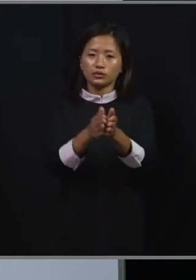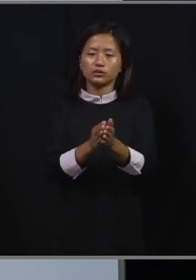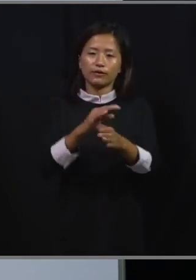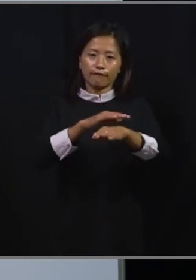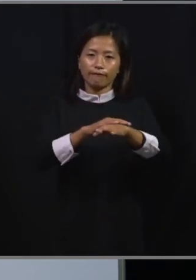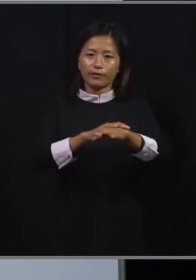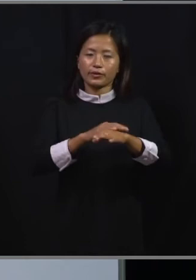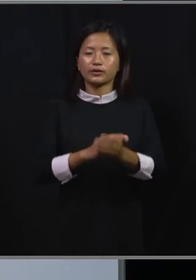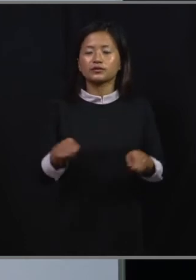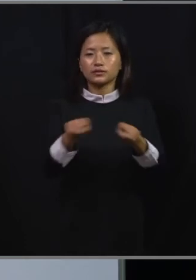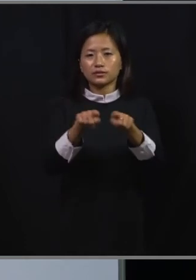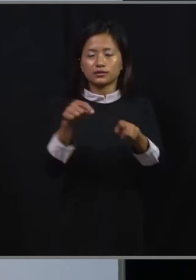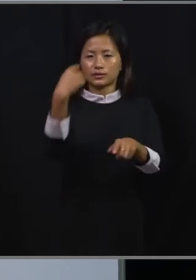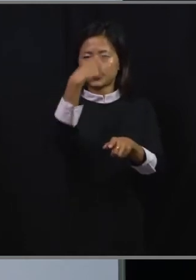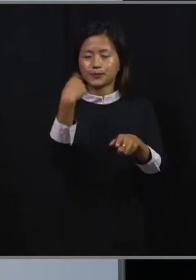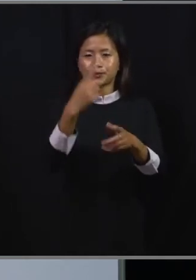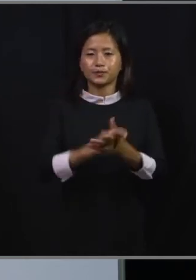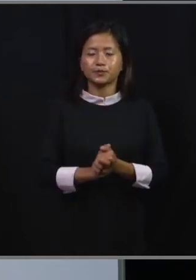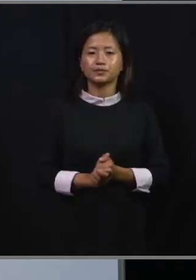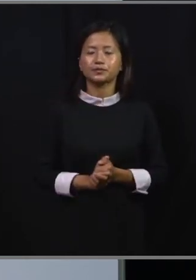same phase. Okay, this is about the wavefront.